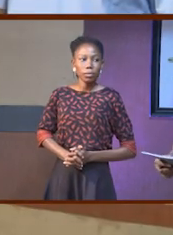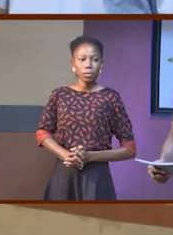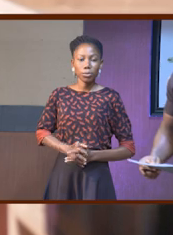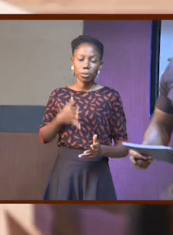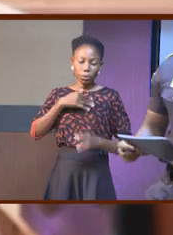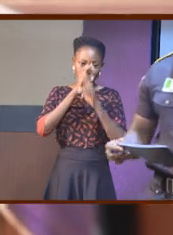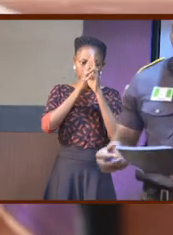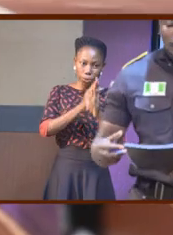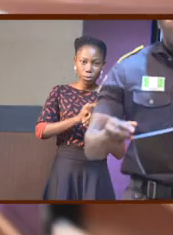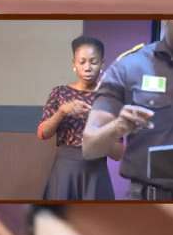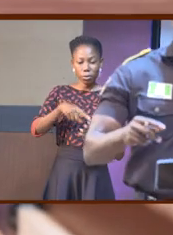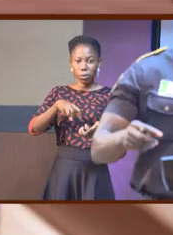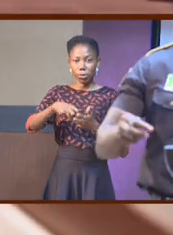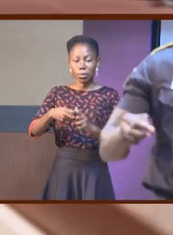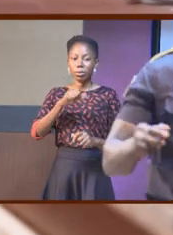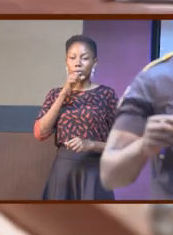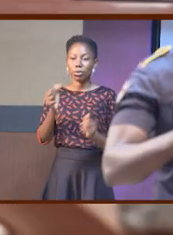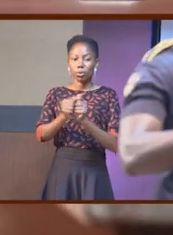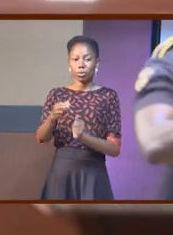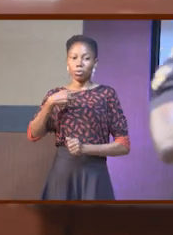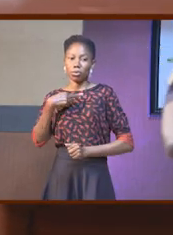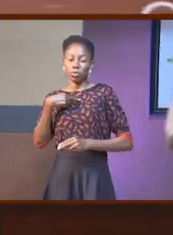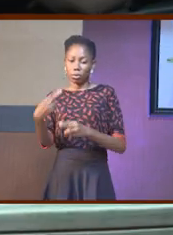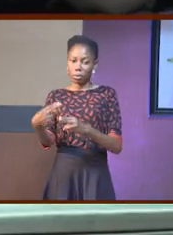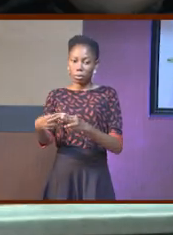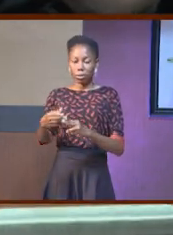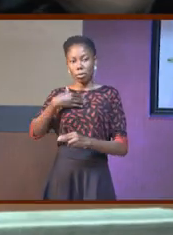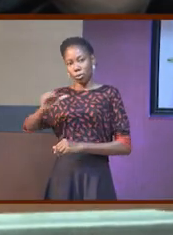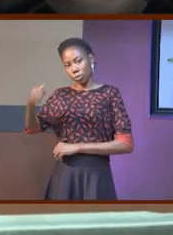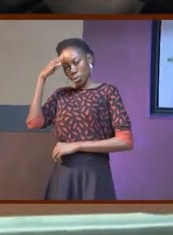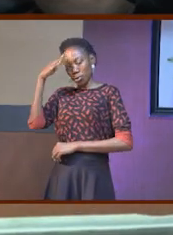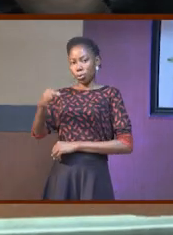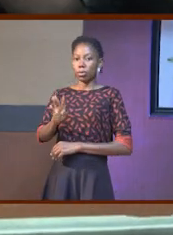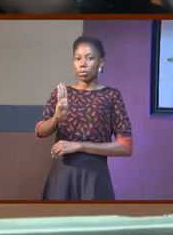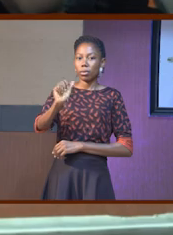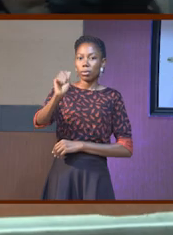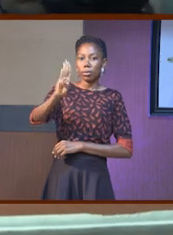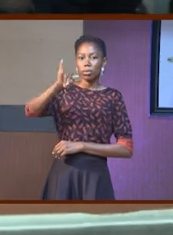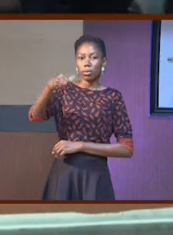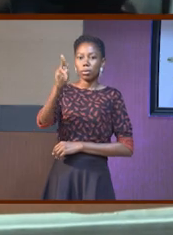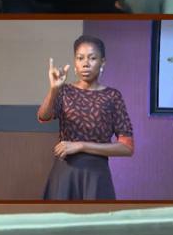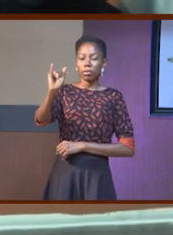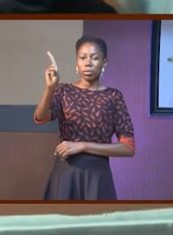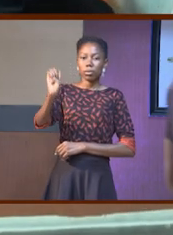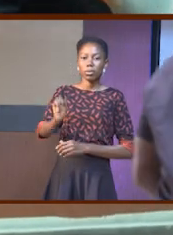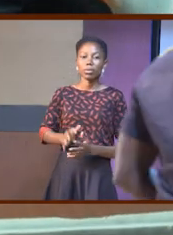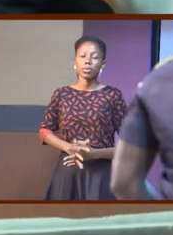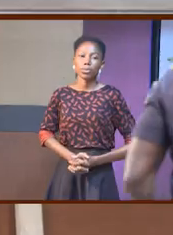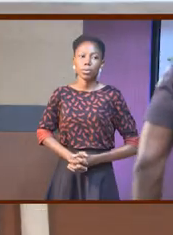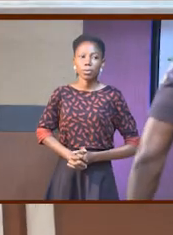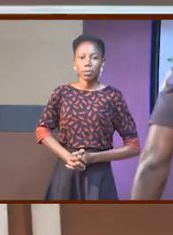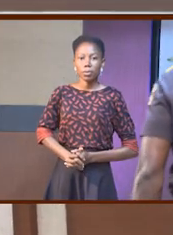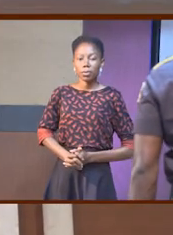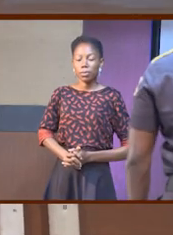Your Honor, this case is between Ruth Abimbola and Ogunlanu Babajide, parties 108.